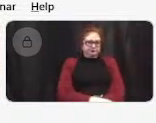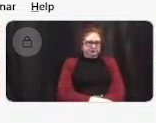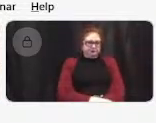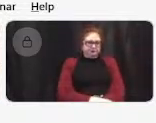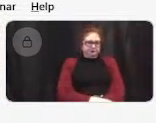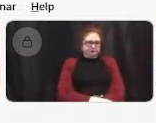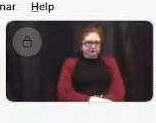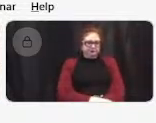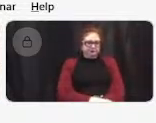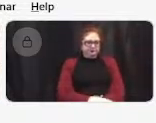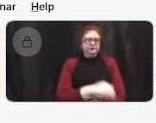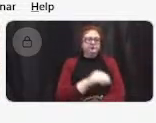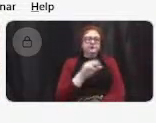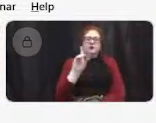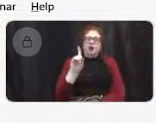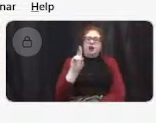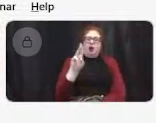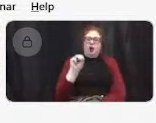As for our dumpster,